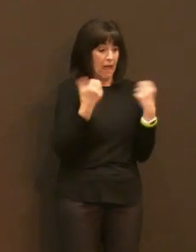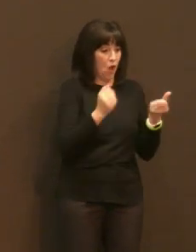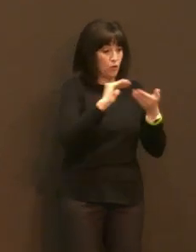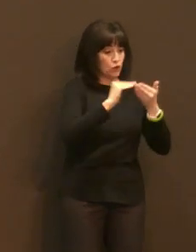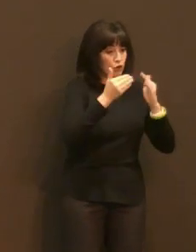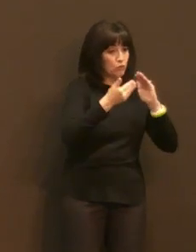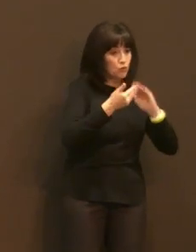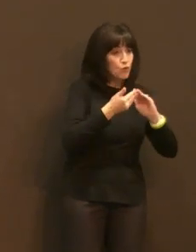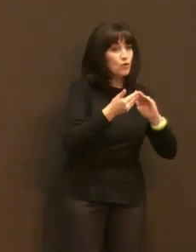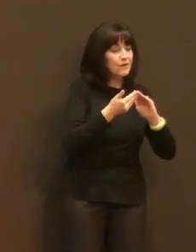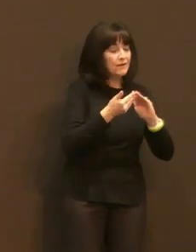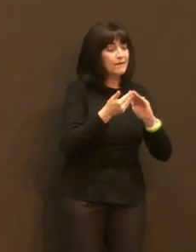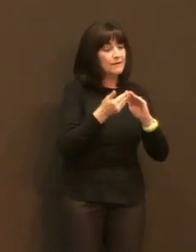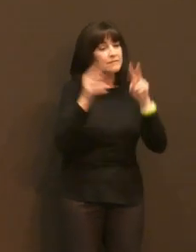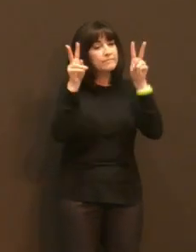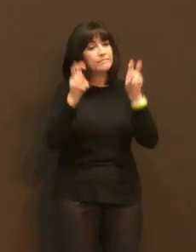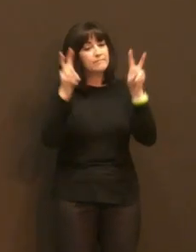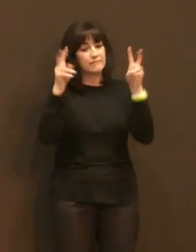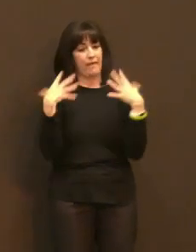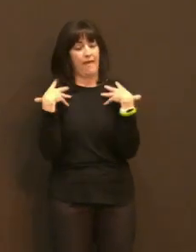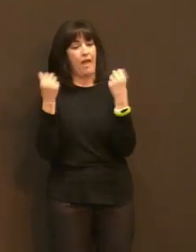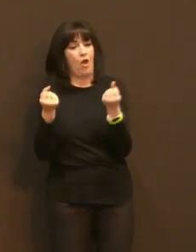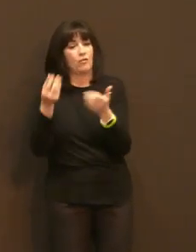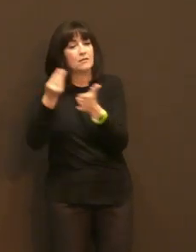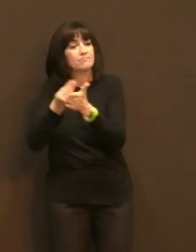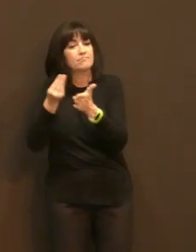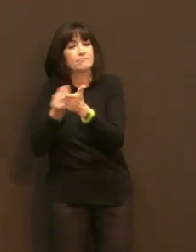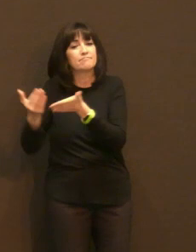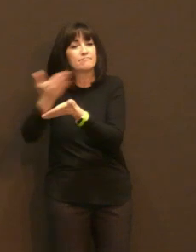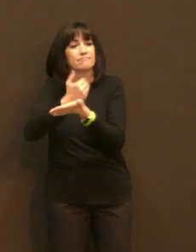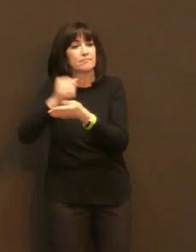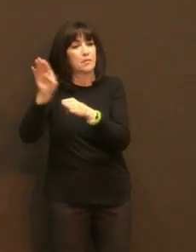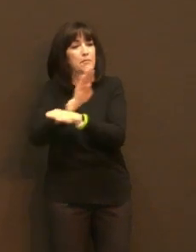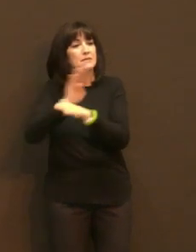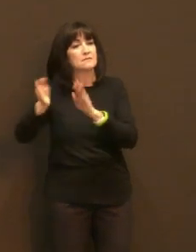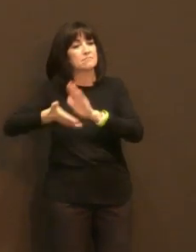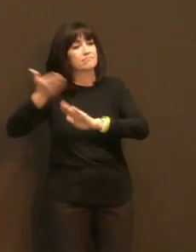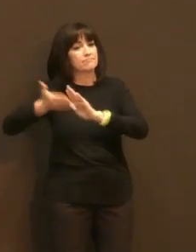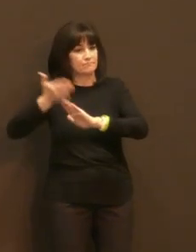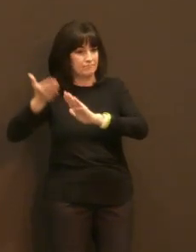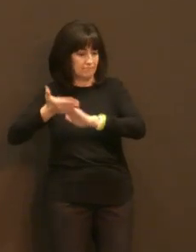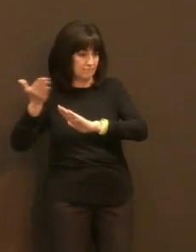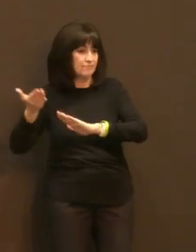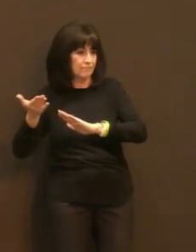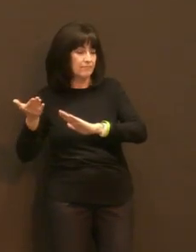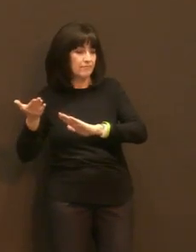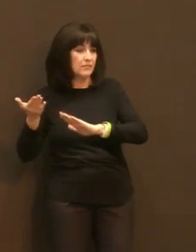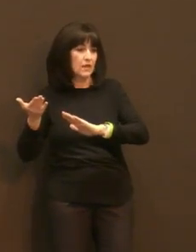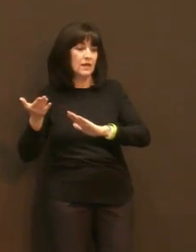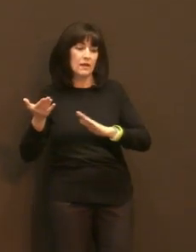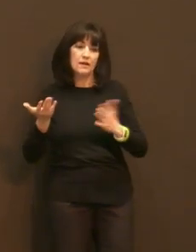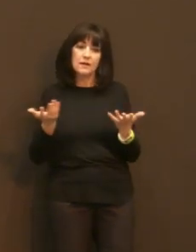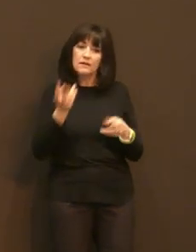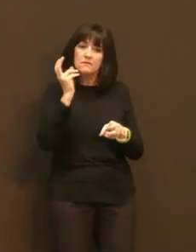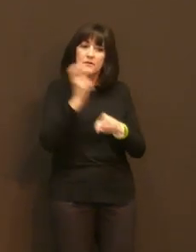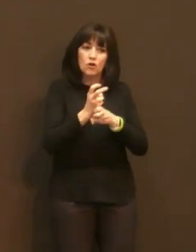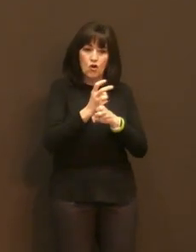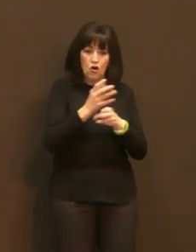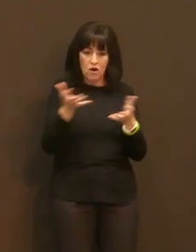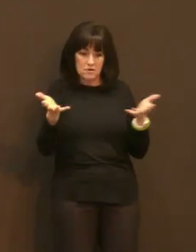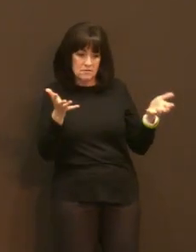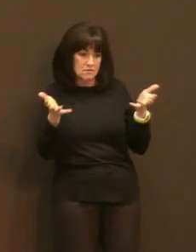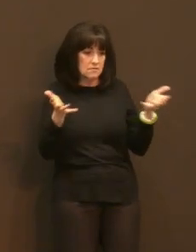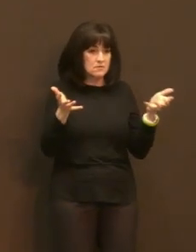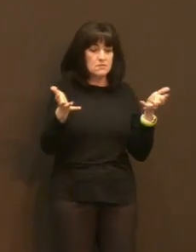community and a healthy business sector, and that's kind of what I would say, and what I do say to constituents and workers